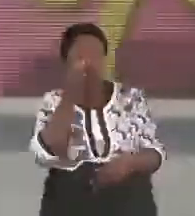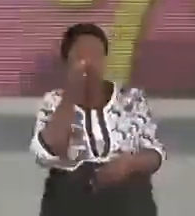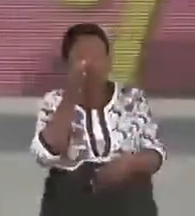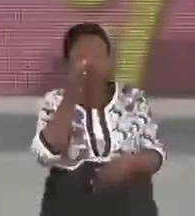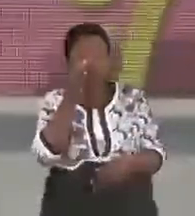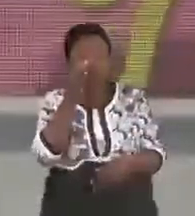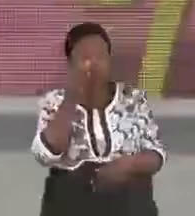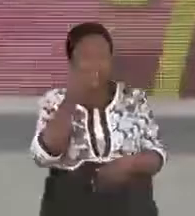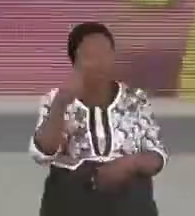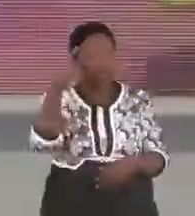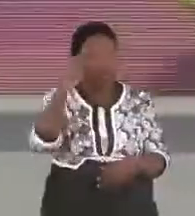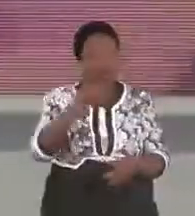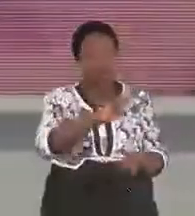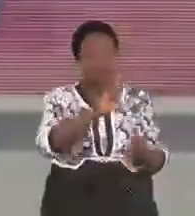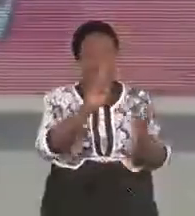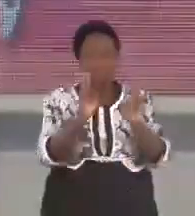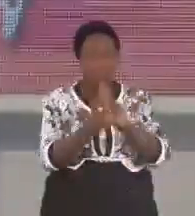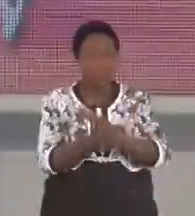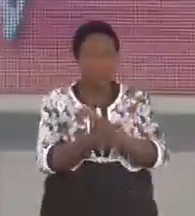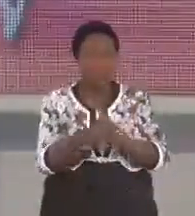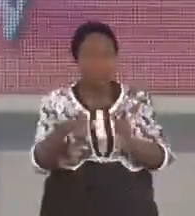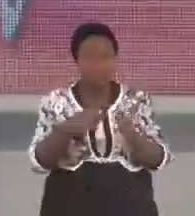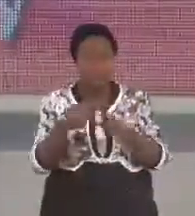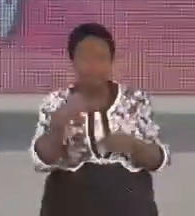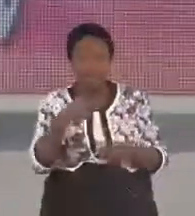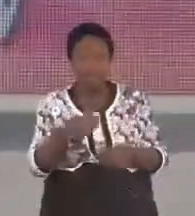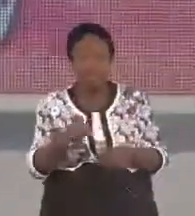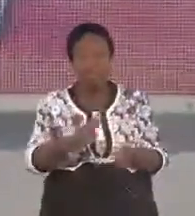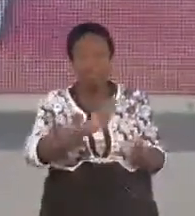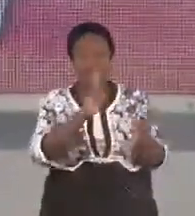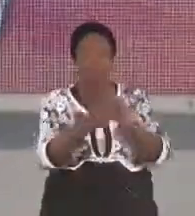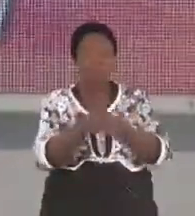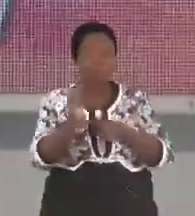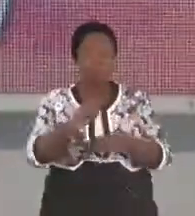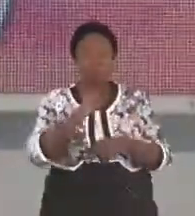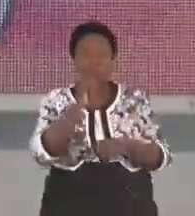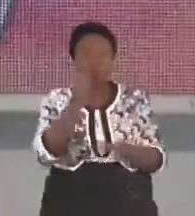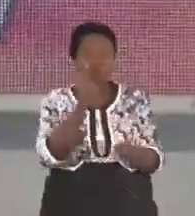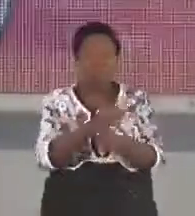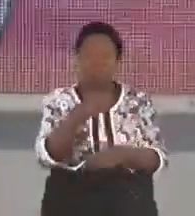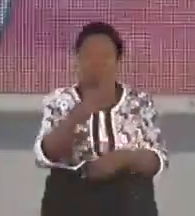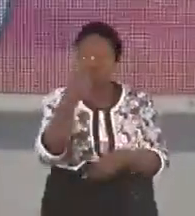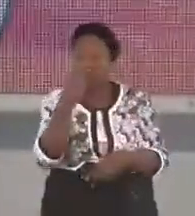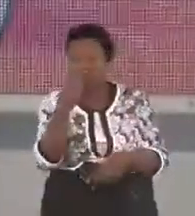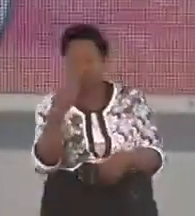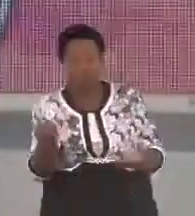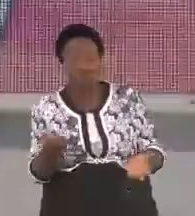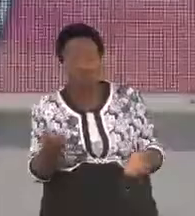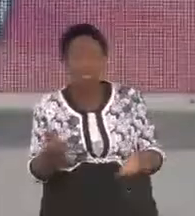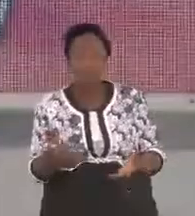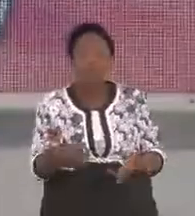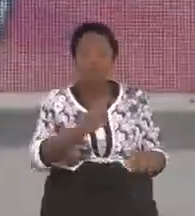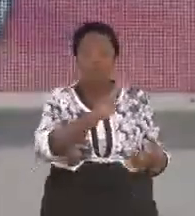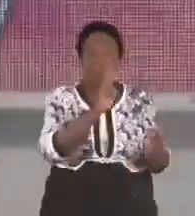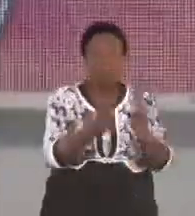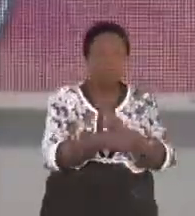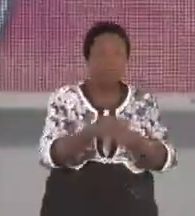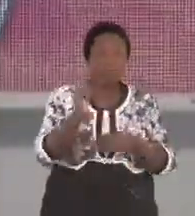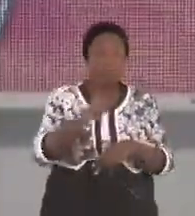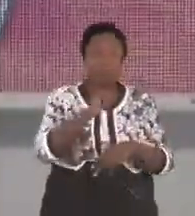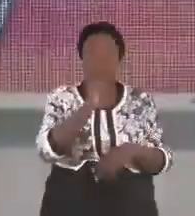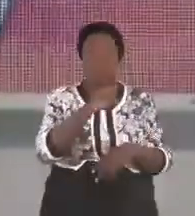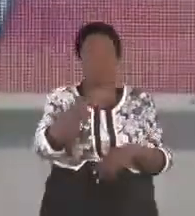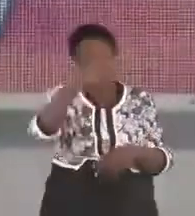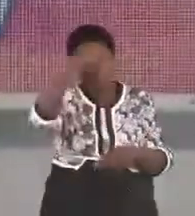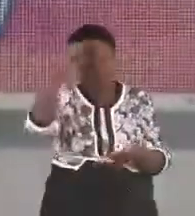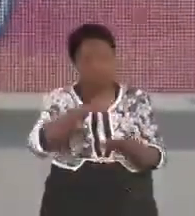It said, repentance must not be superficial. Repentance must not be shallow.